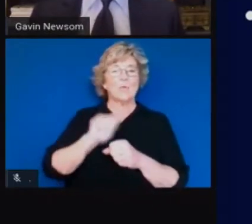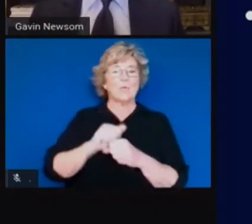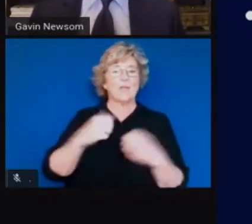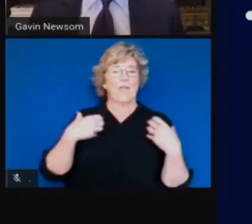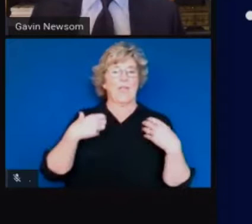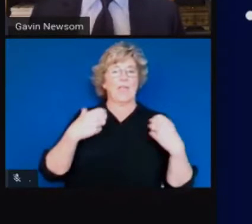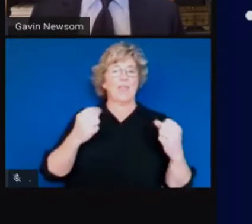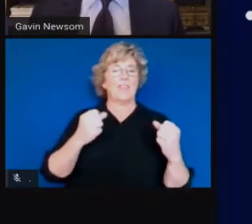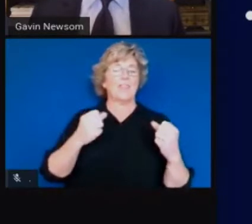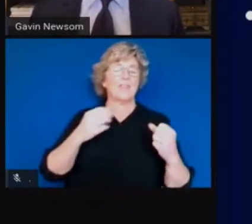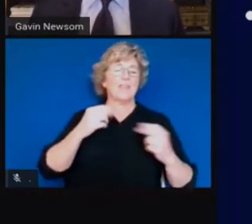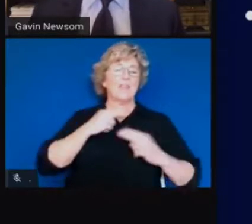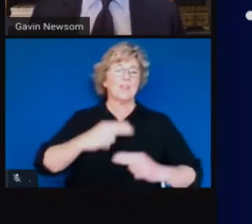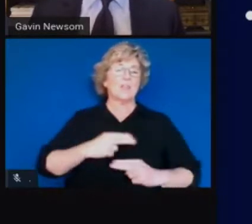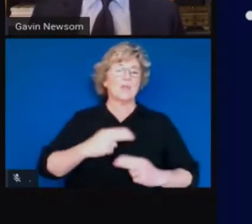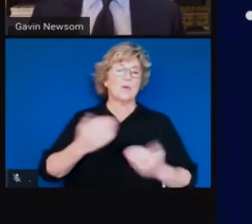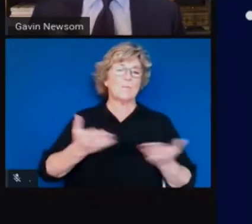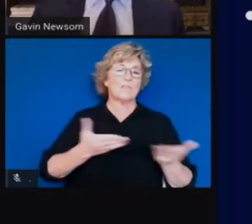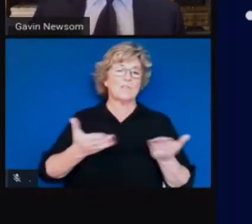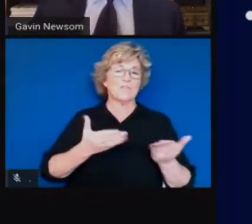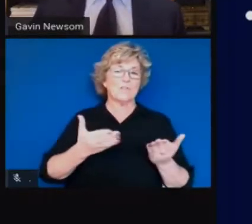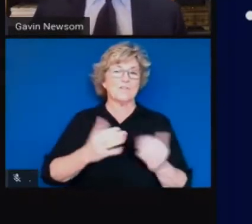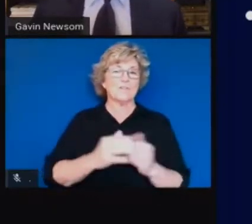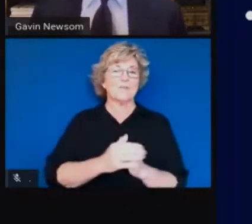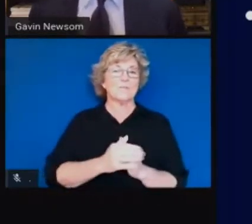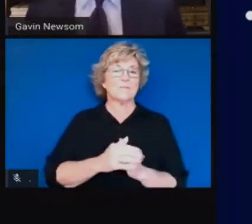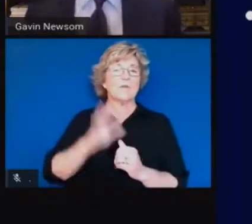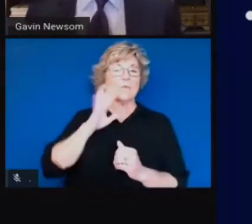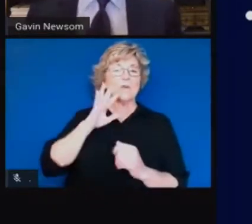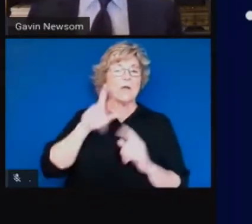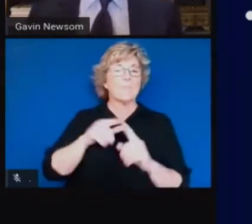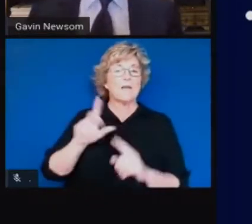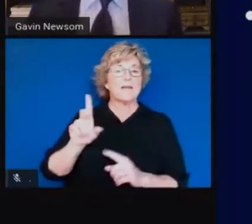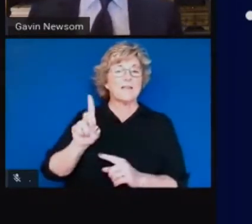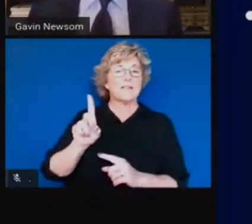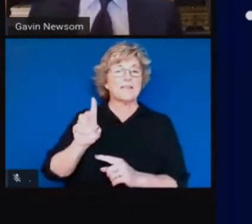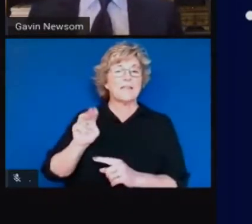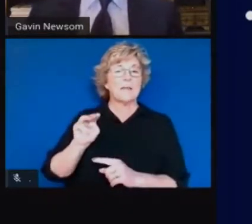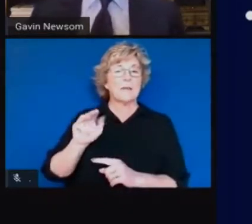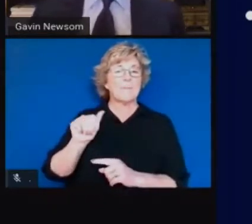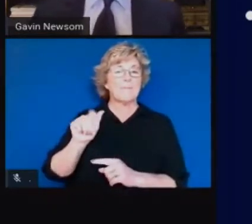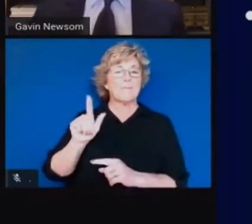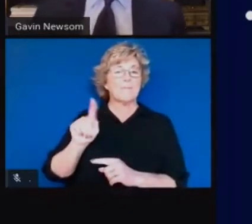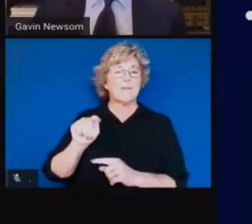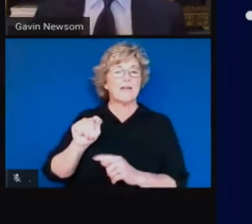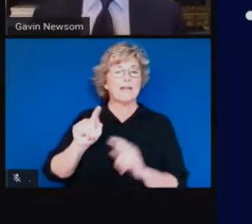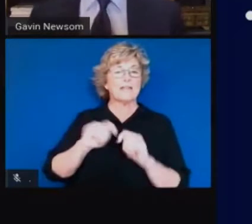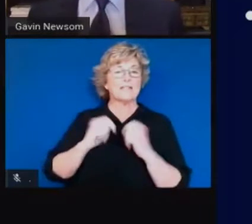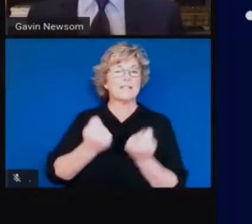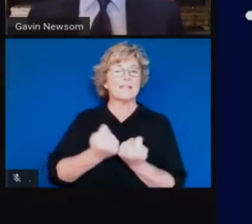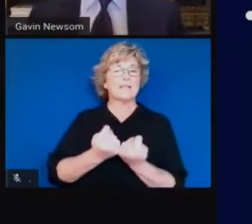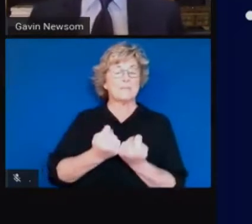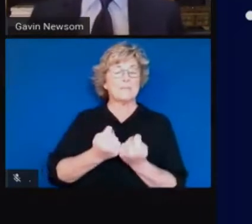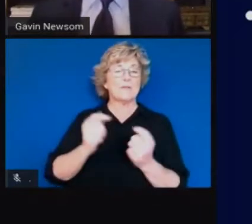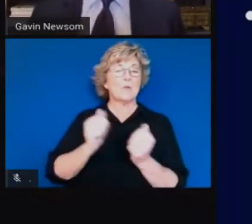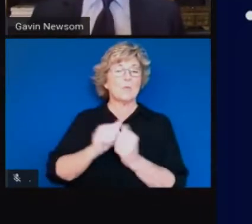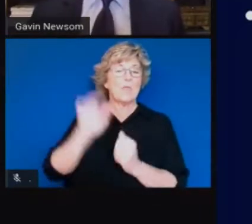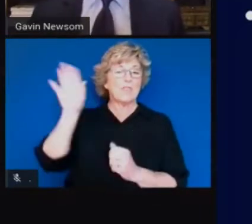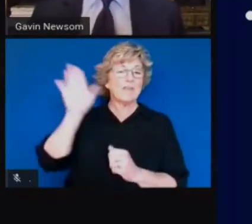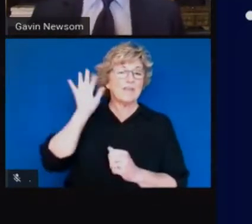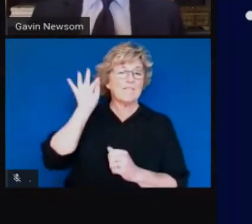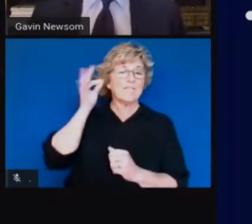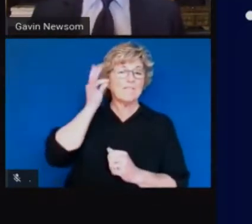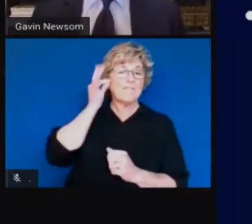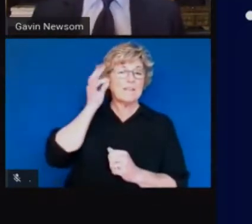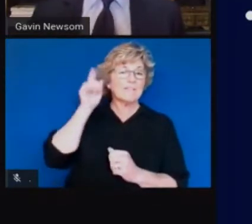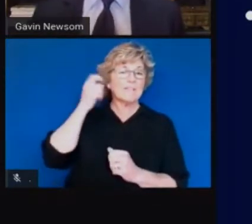Services at the federal level, these DMAT teams, and I'll talk more about DMAT and some of the requests we have in with the federal government in